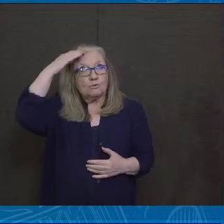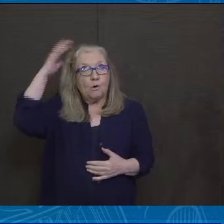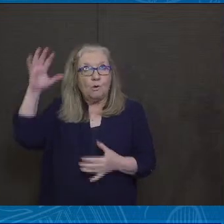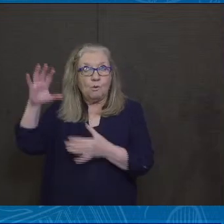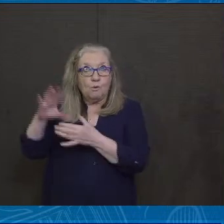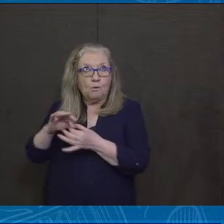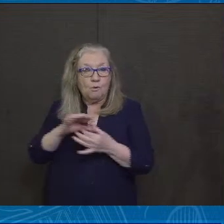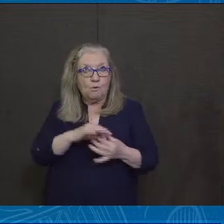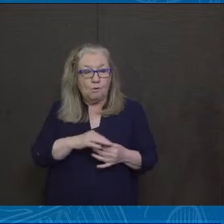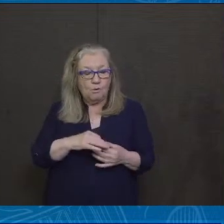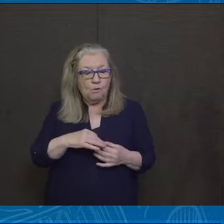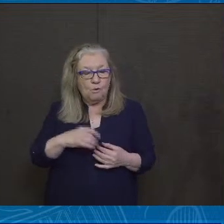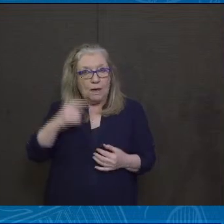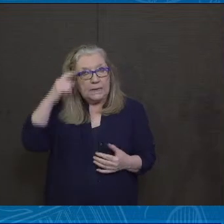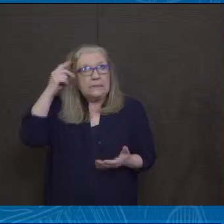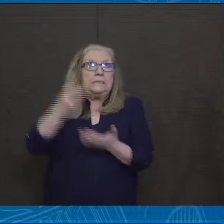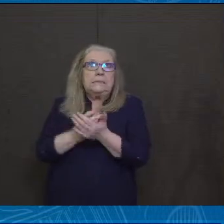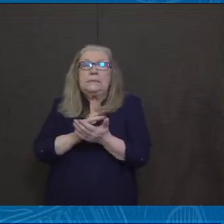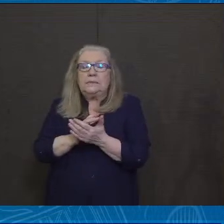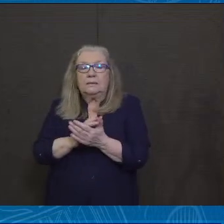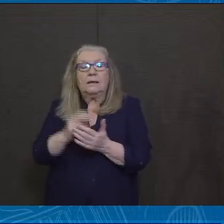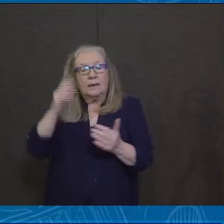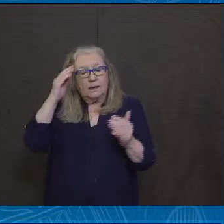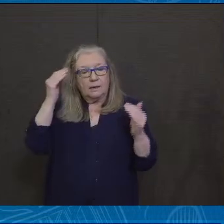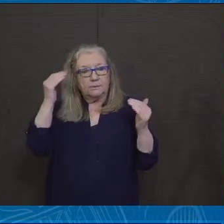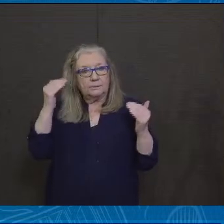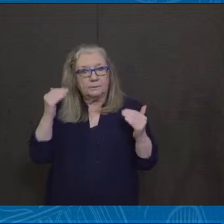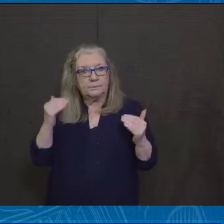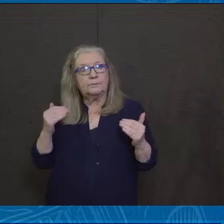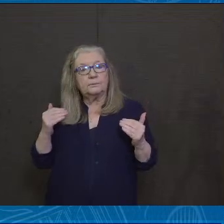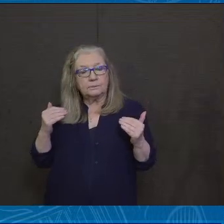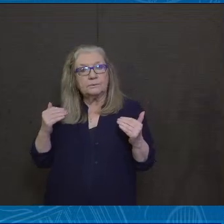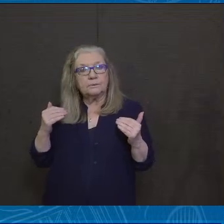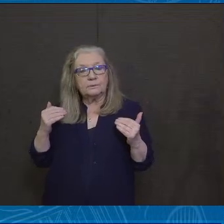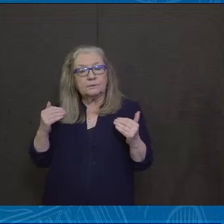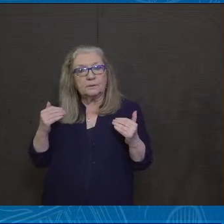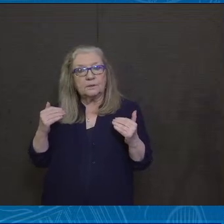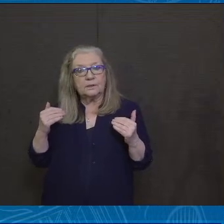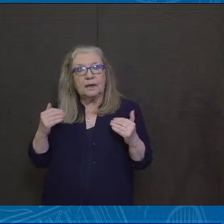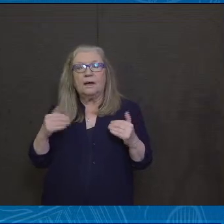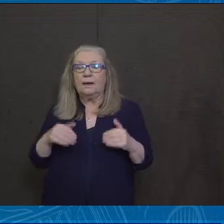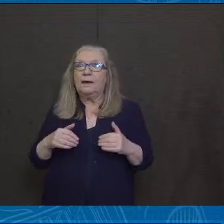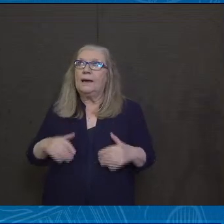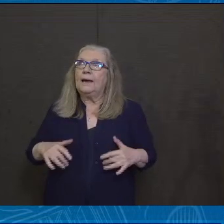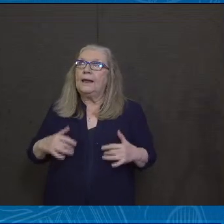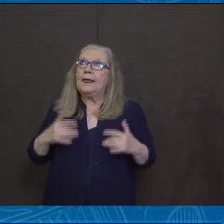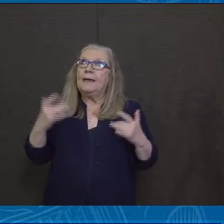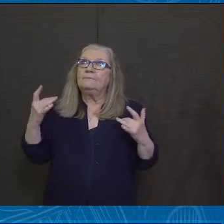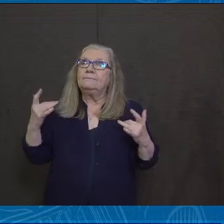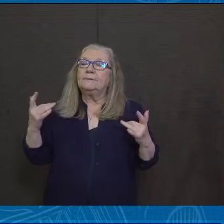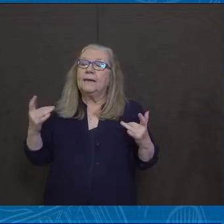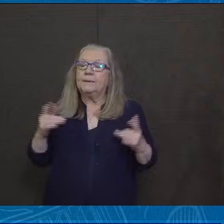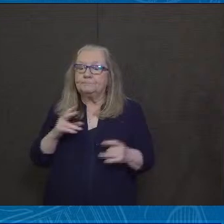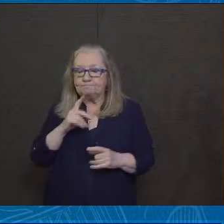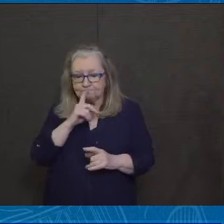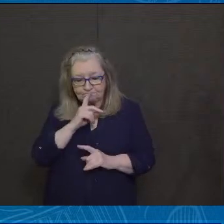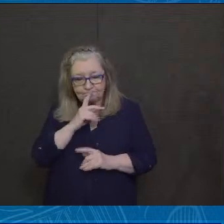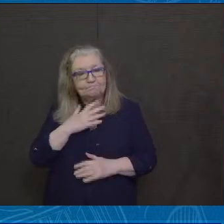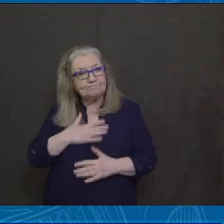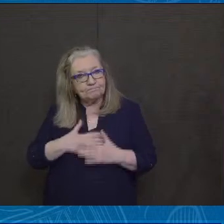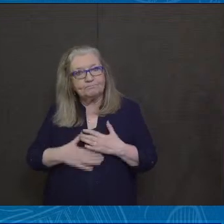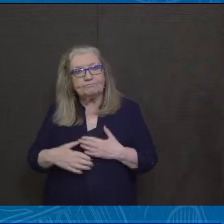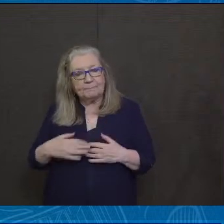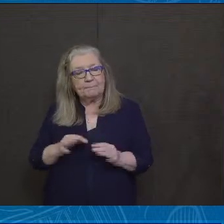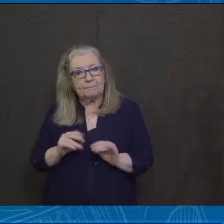sense of our control, and also they can live in a very peaceful mind. And